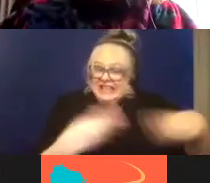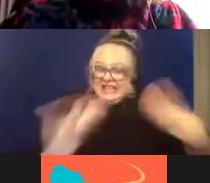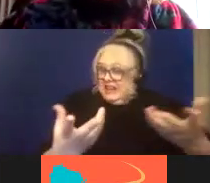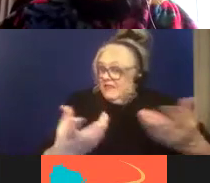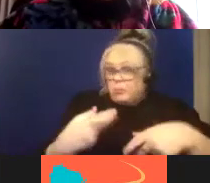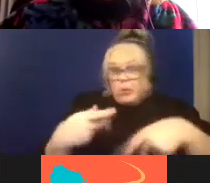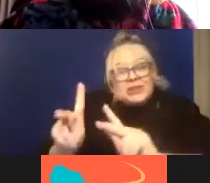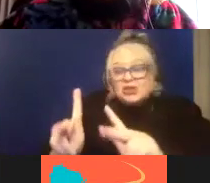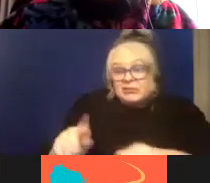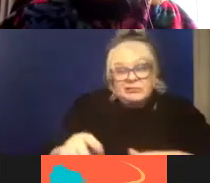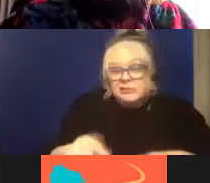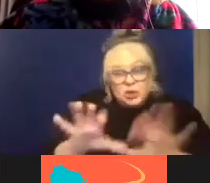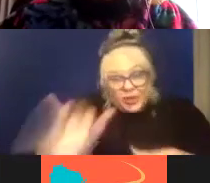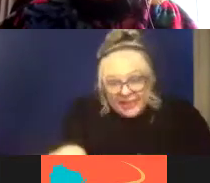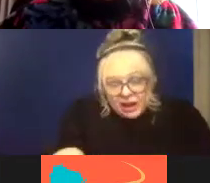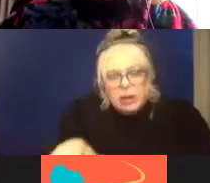very helpful.